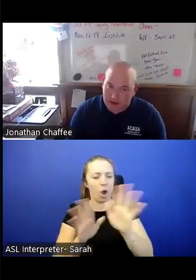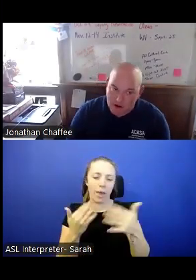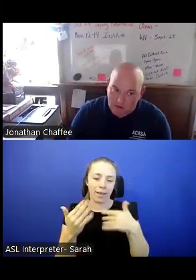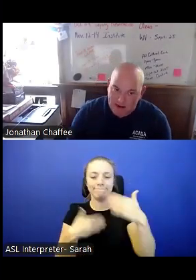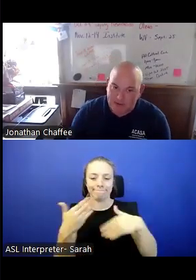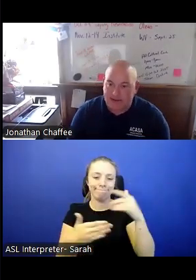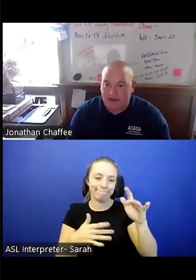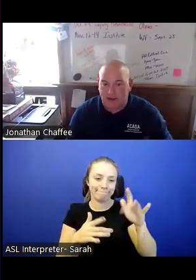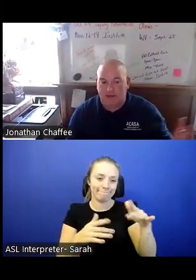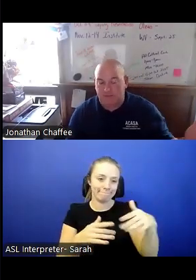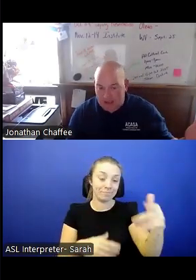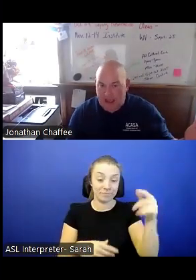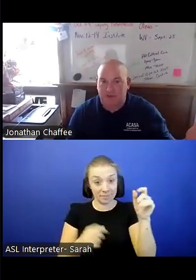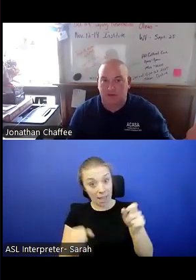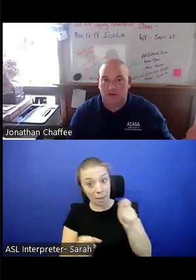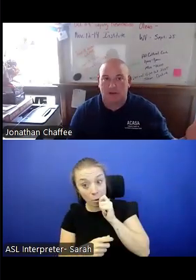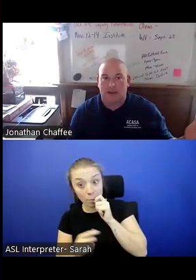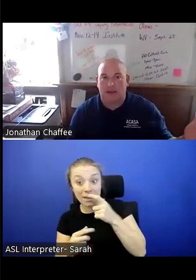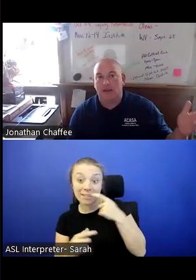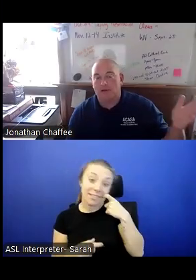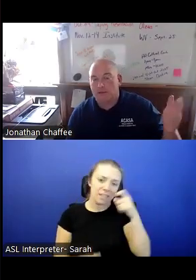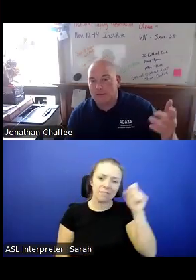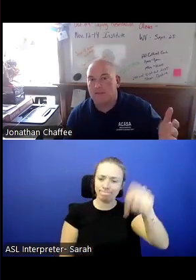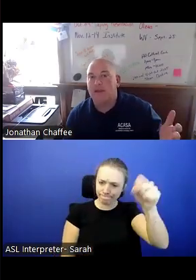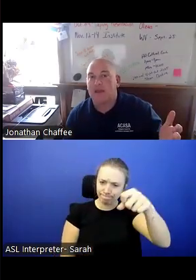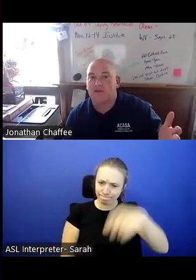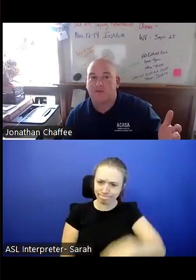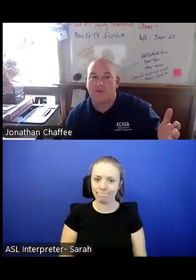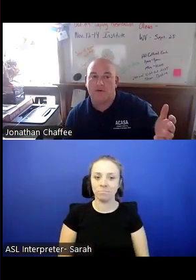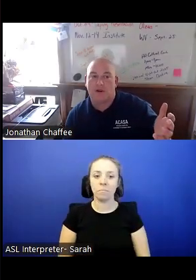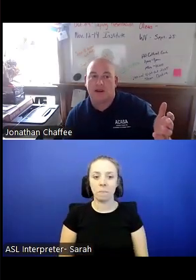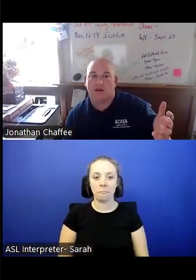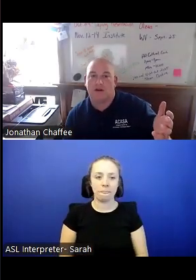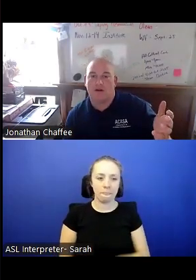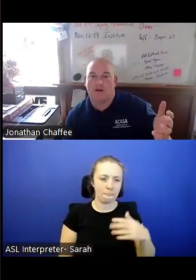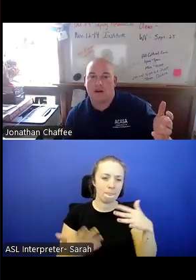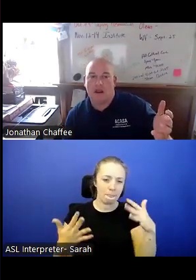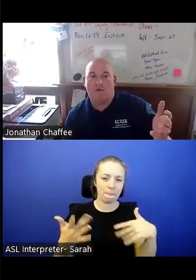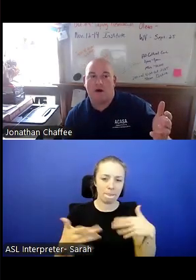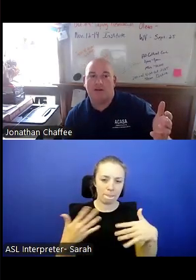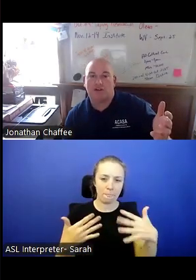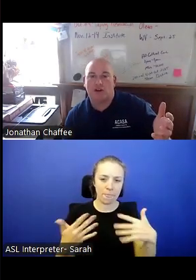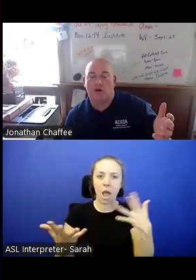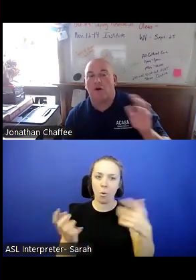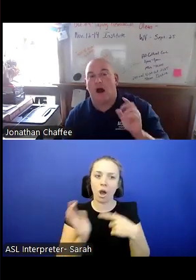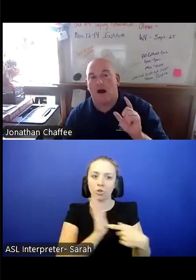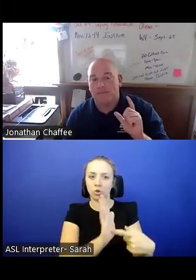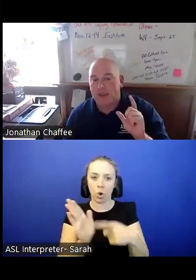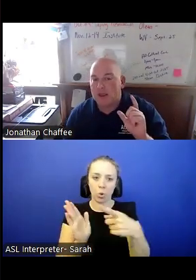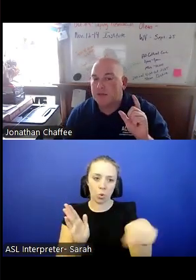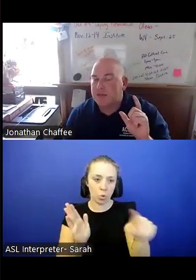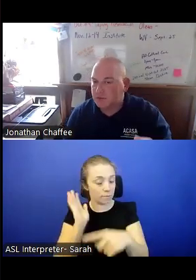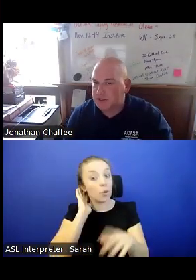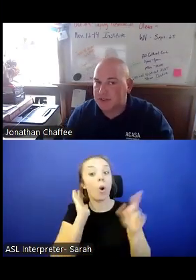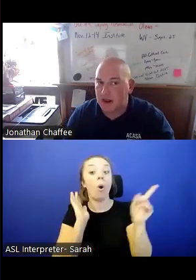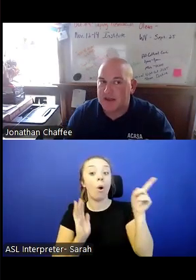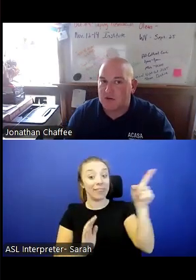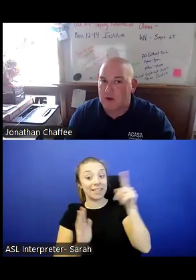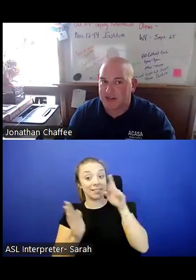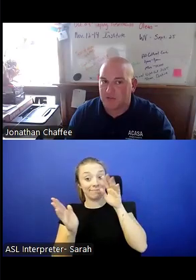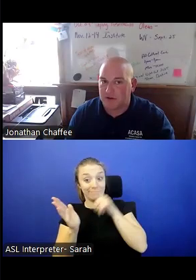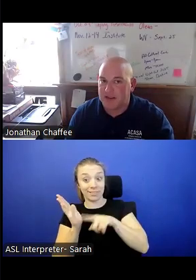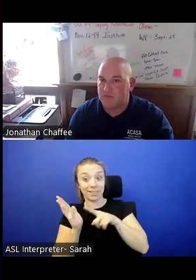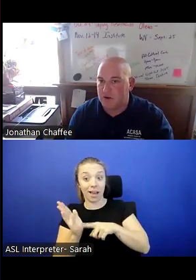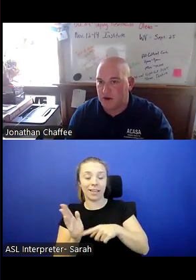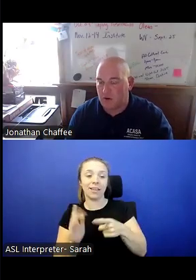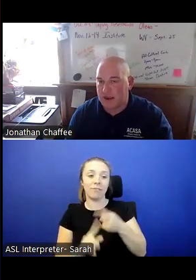Can marijuana be addictive? Absolutely. Let me get through here. I want to show, this was a study that